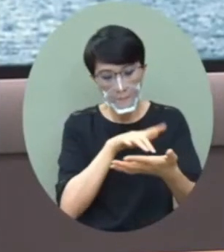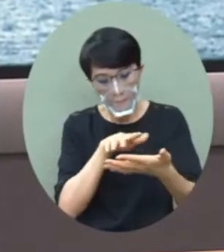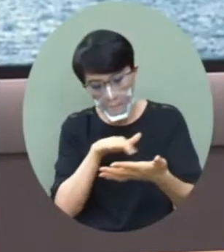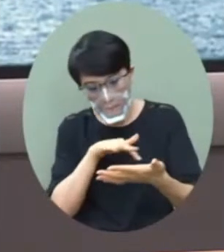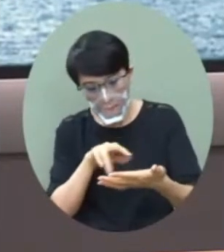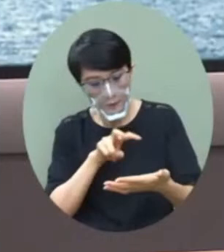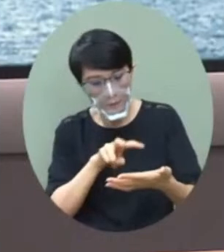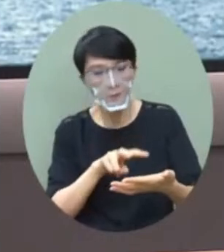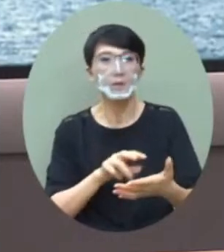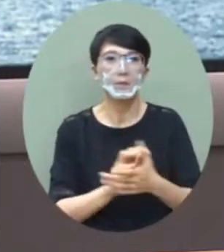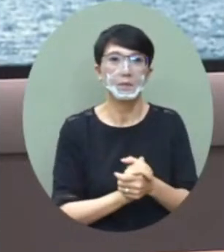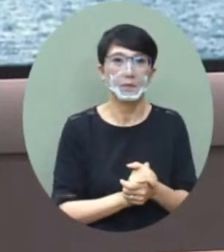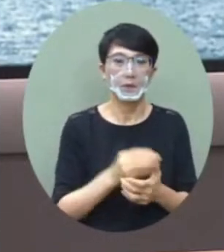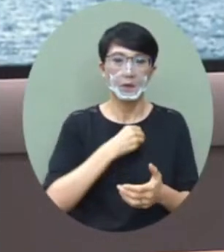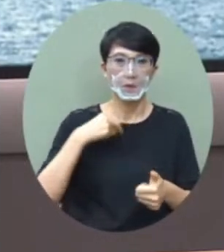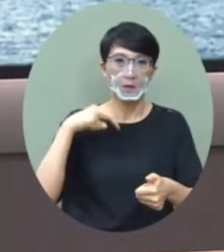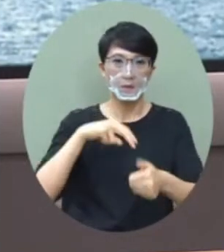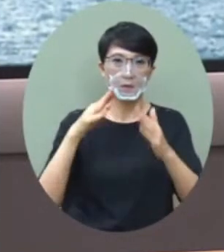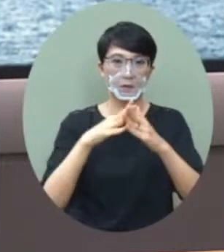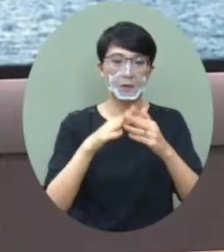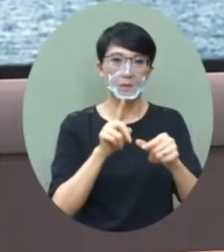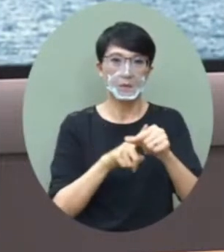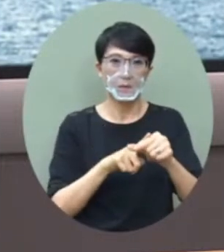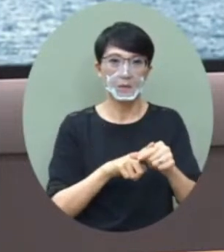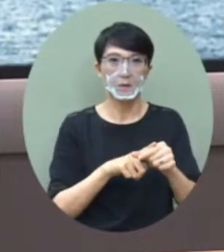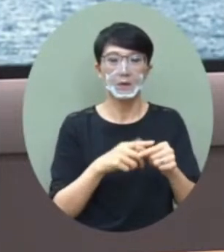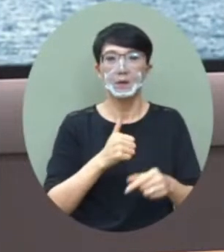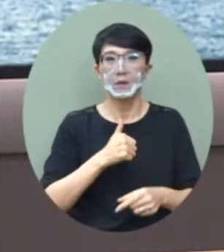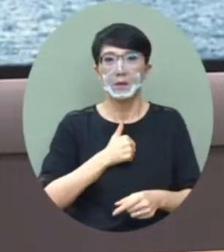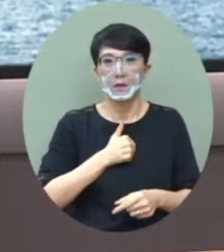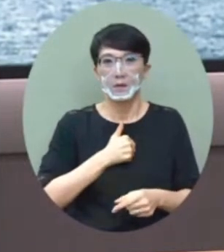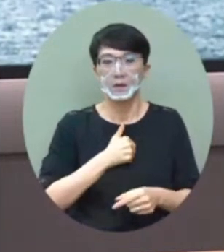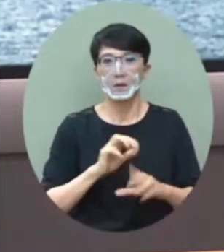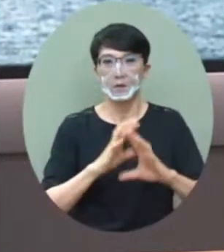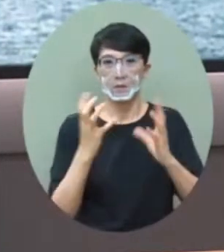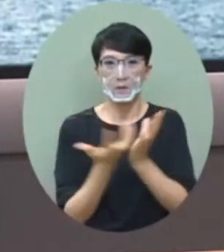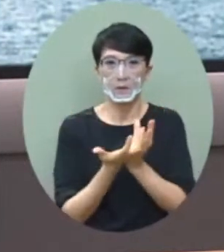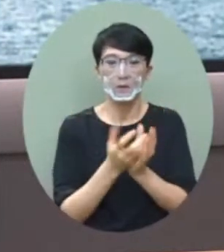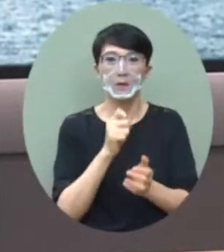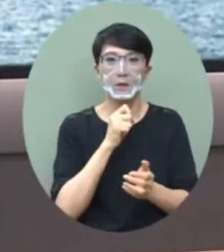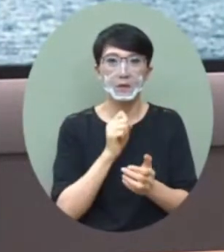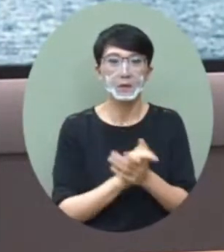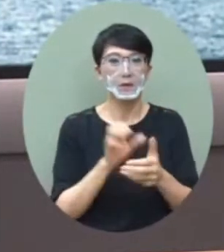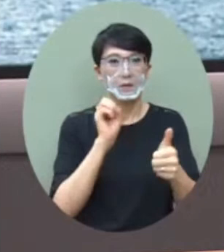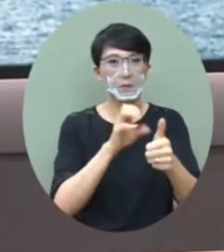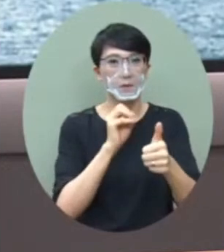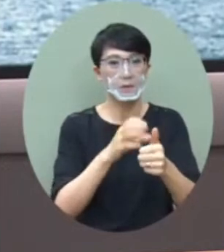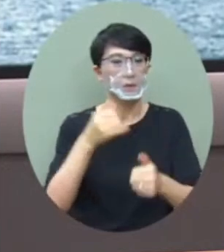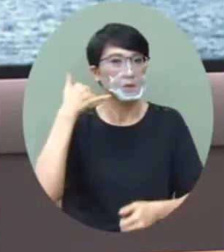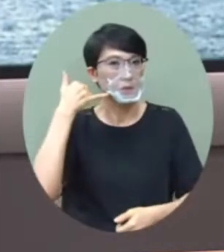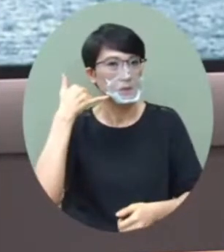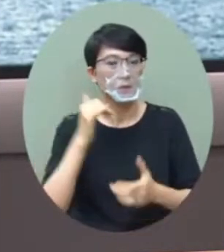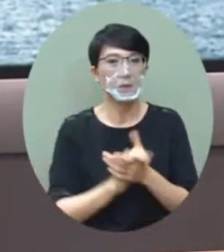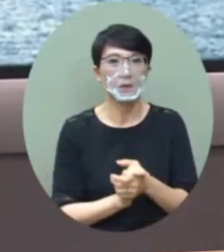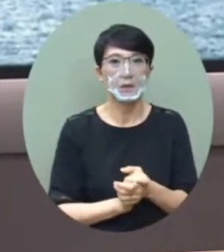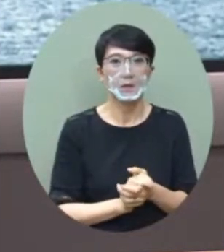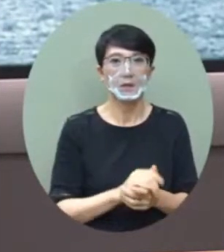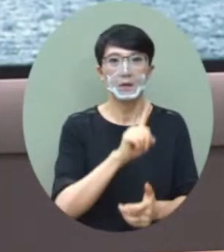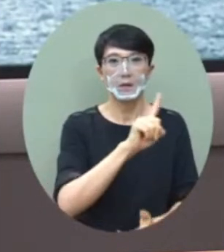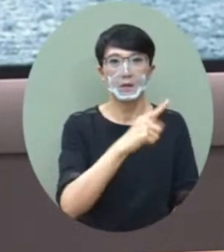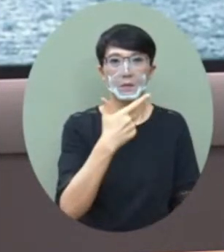medicine practitioners or refer to the instructions provided by the medicine. The HA's Chinese medicine